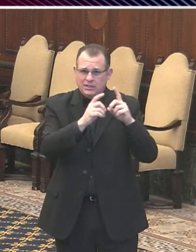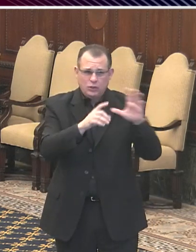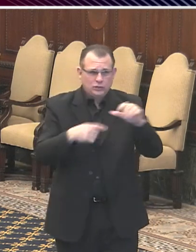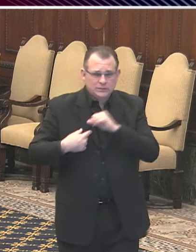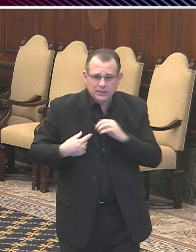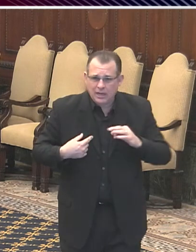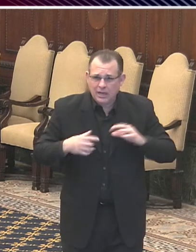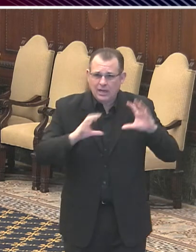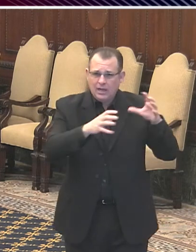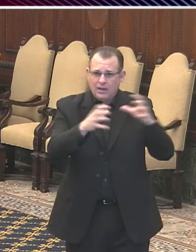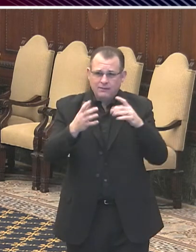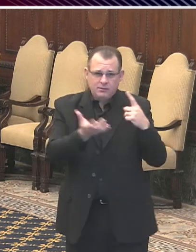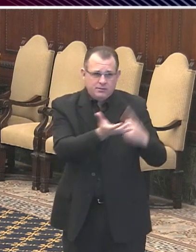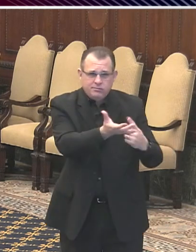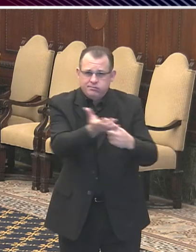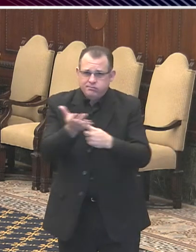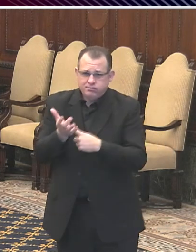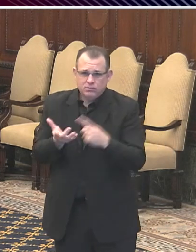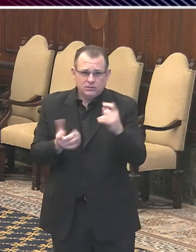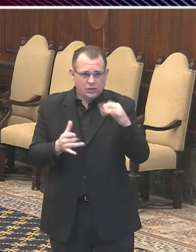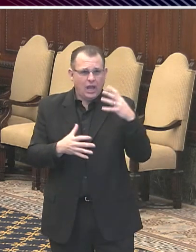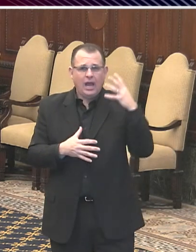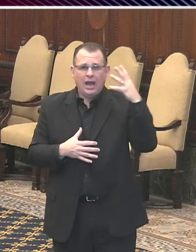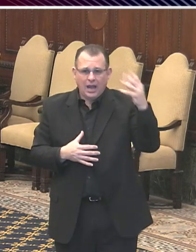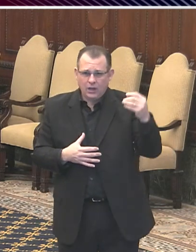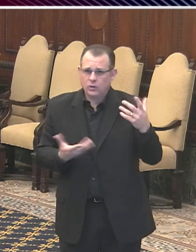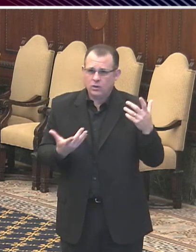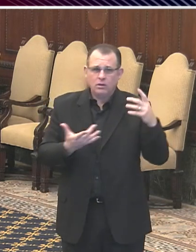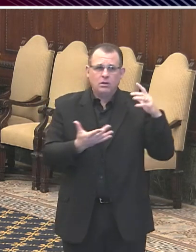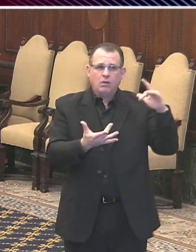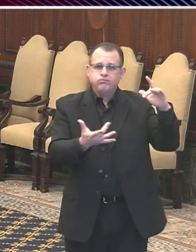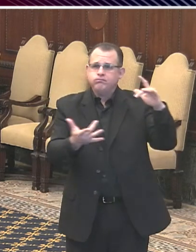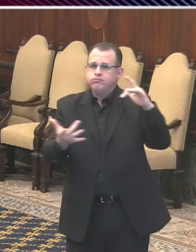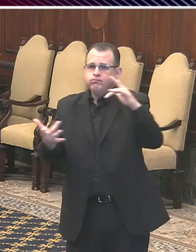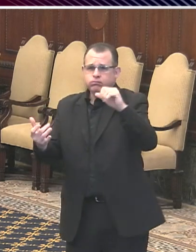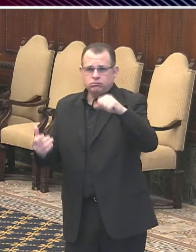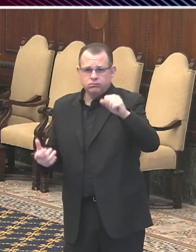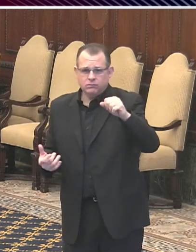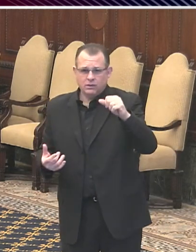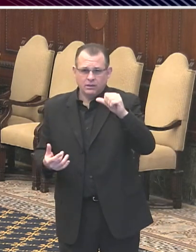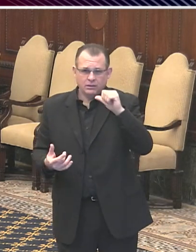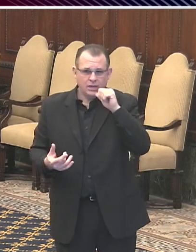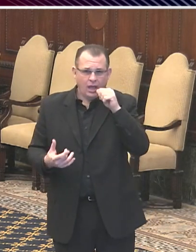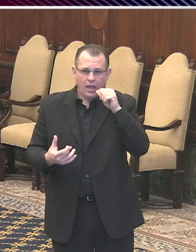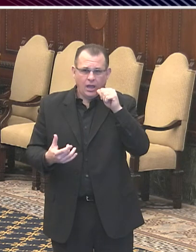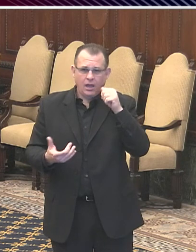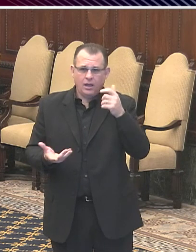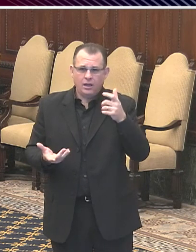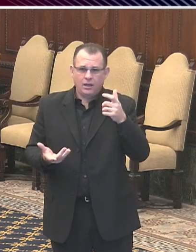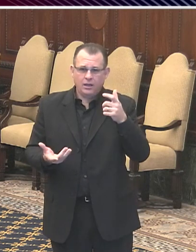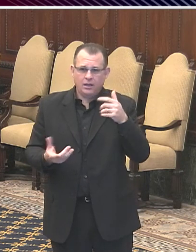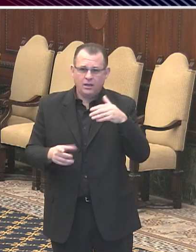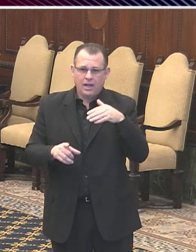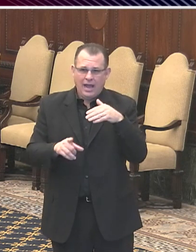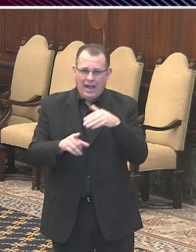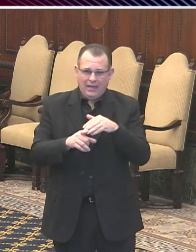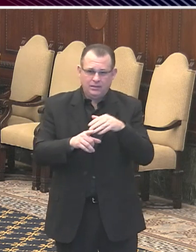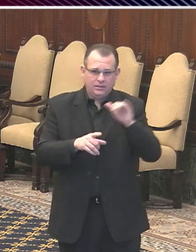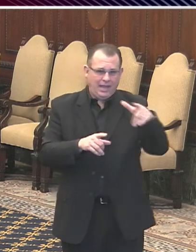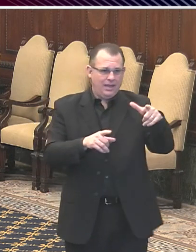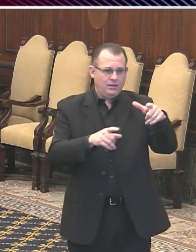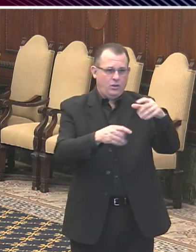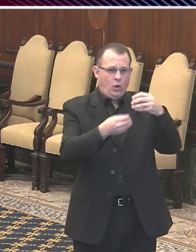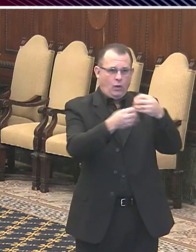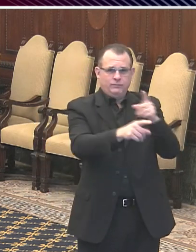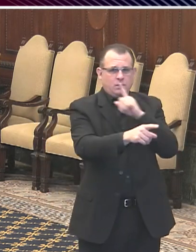is still out and about. So just because she's not at PAB doesn't mean that she is quarantined at home.